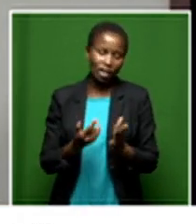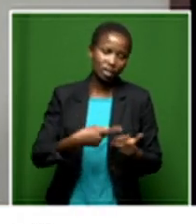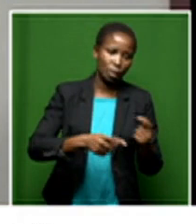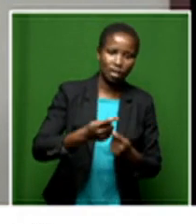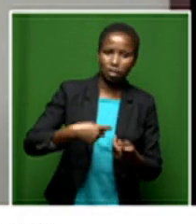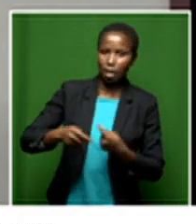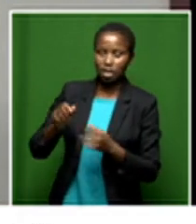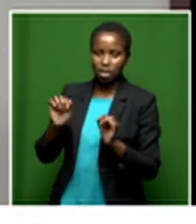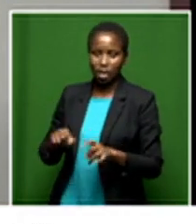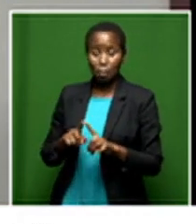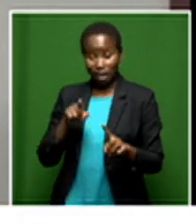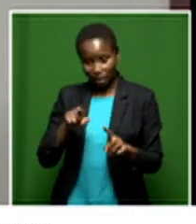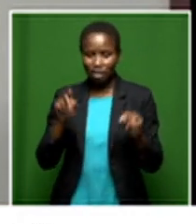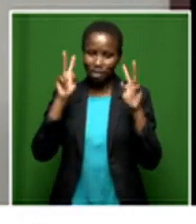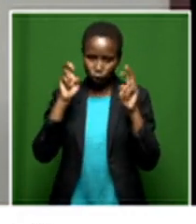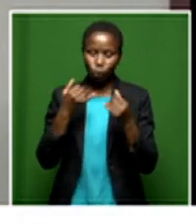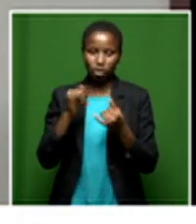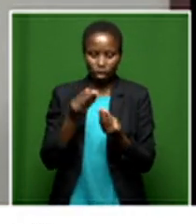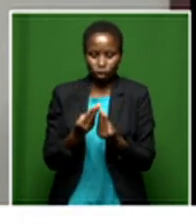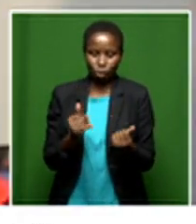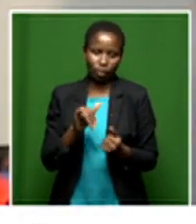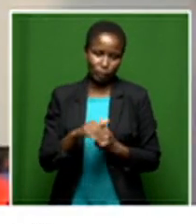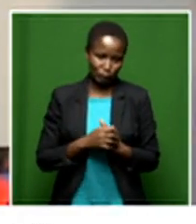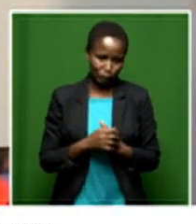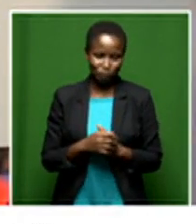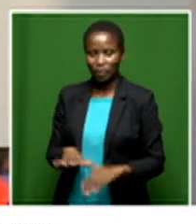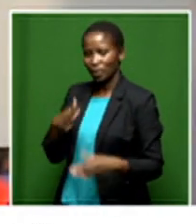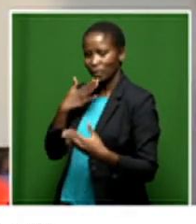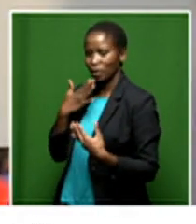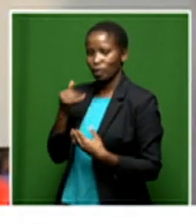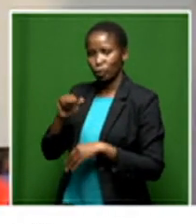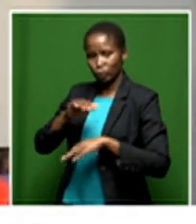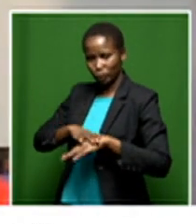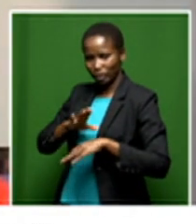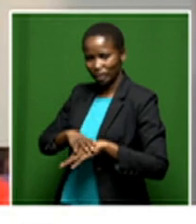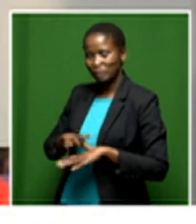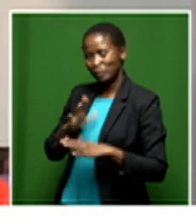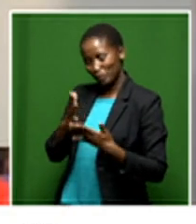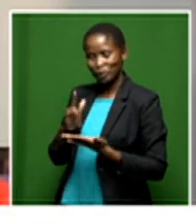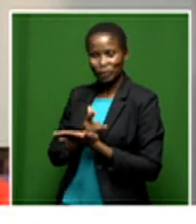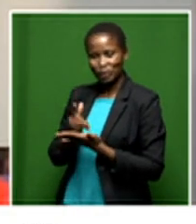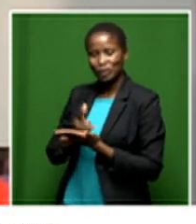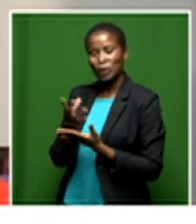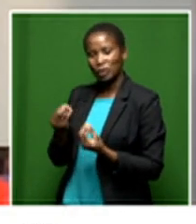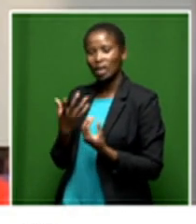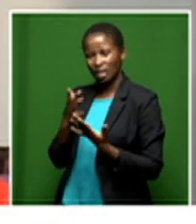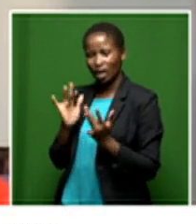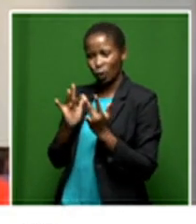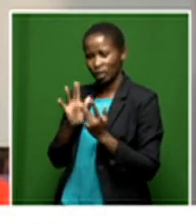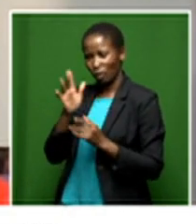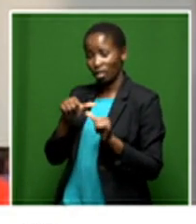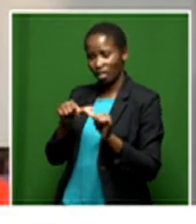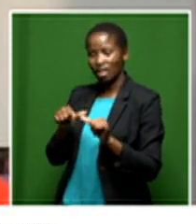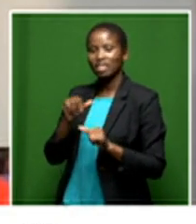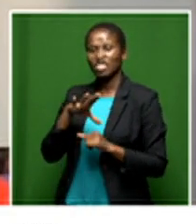are issues that we are already tightening on. Thank you so much for your time, and great to speak to you. We'll keep in touch.